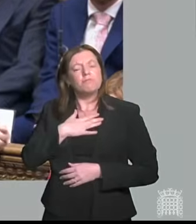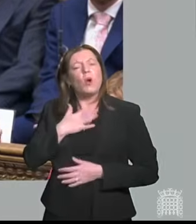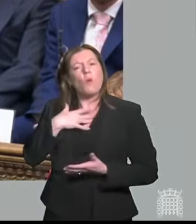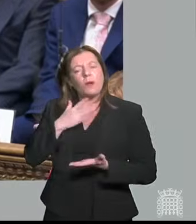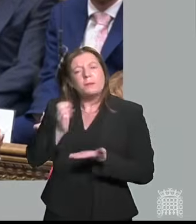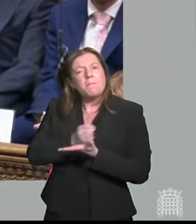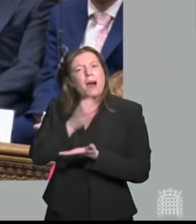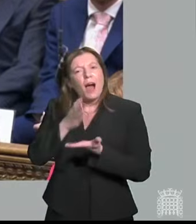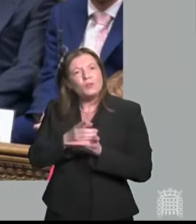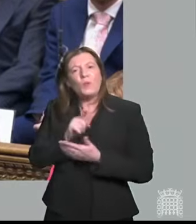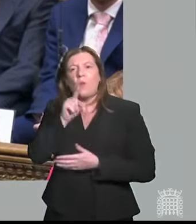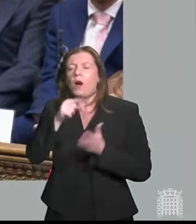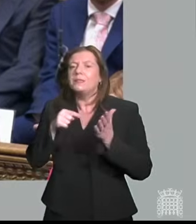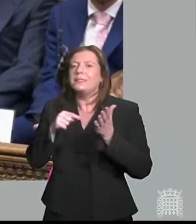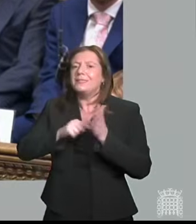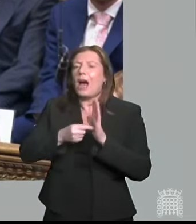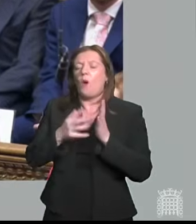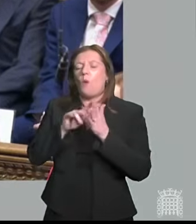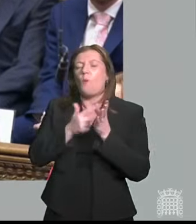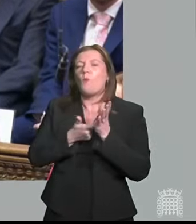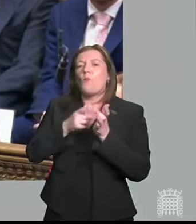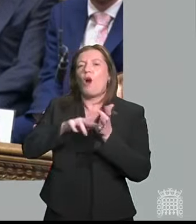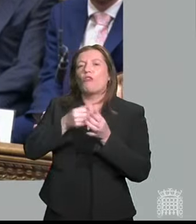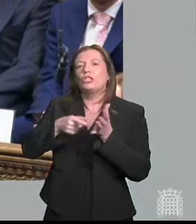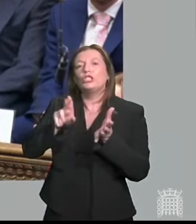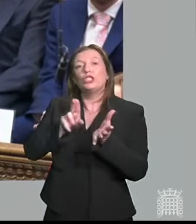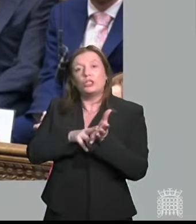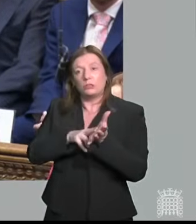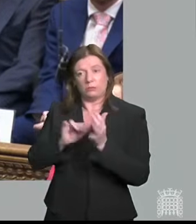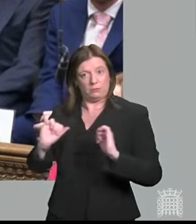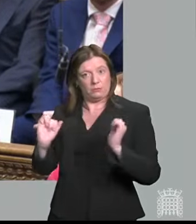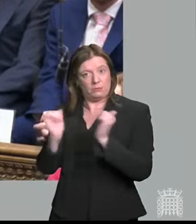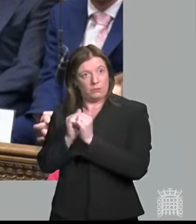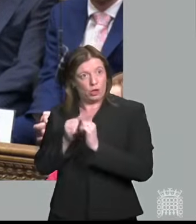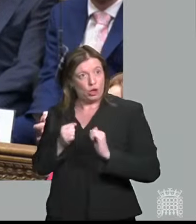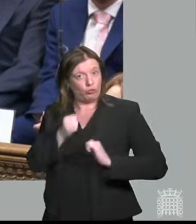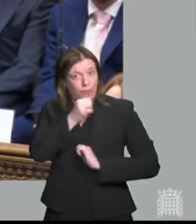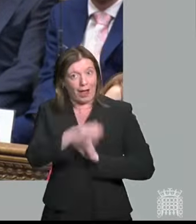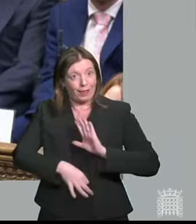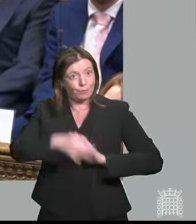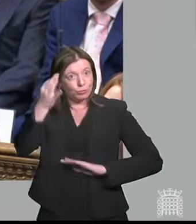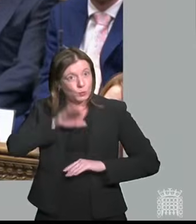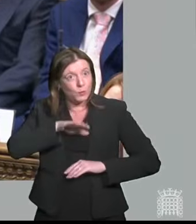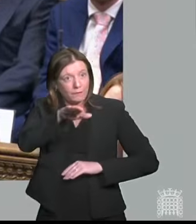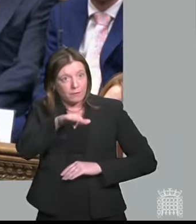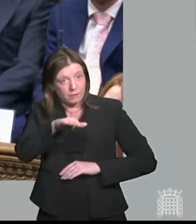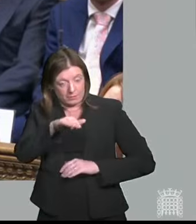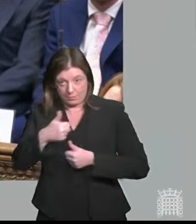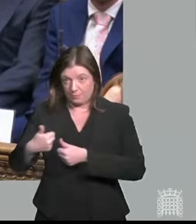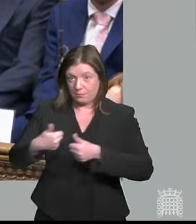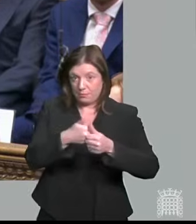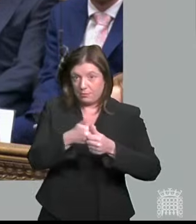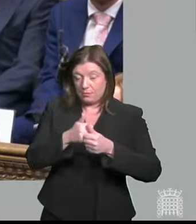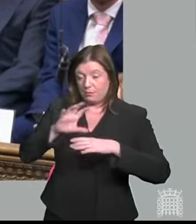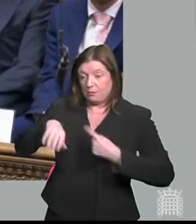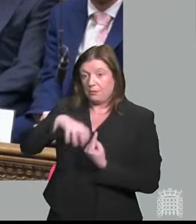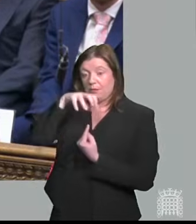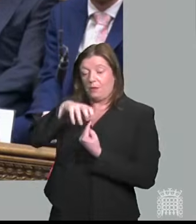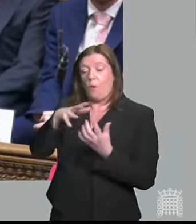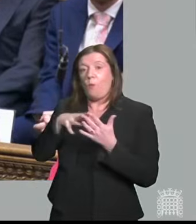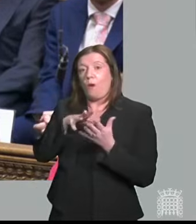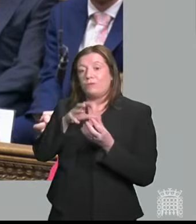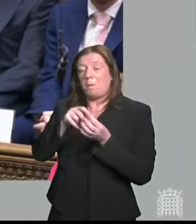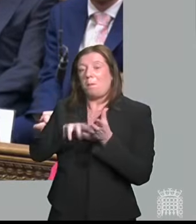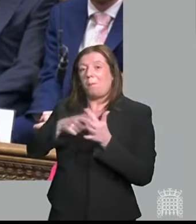ensure that towns like Warrington benefit fully from this rail upgrade, and that a hub station at Warrington Bank Quay,